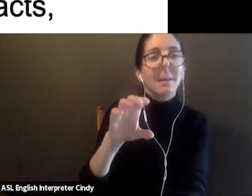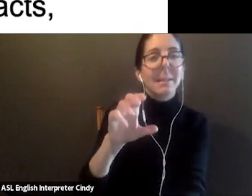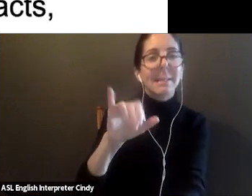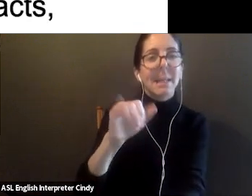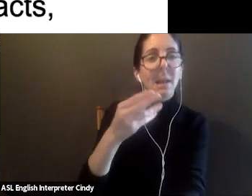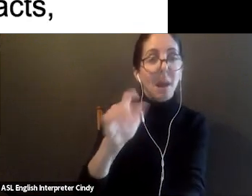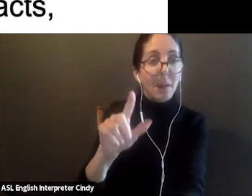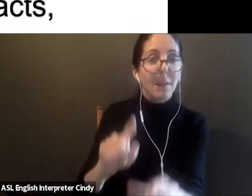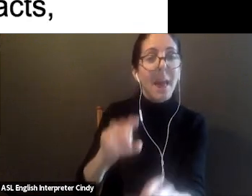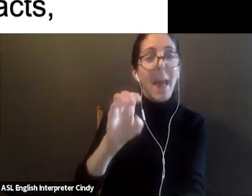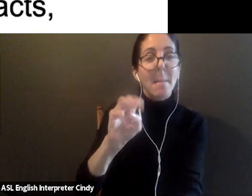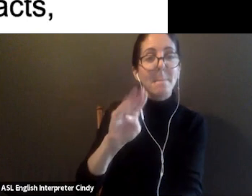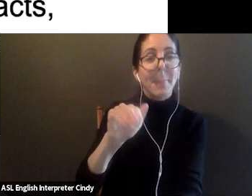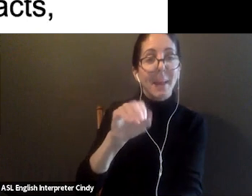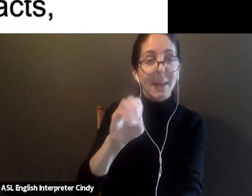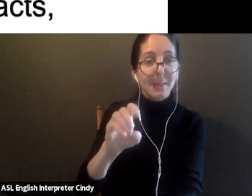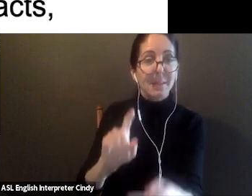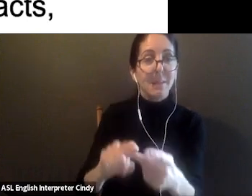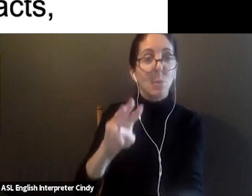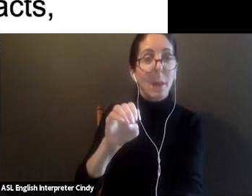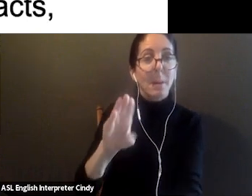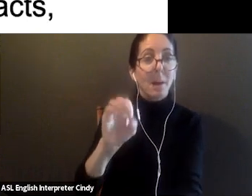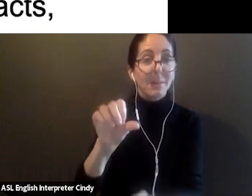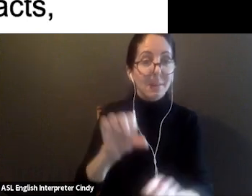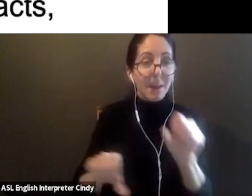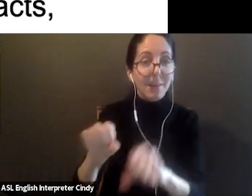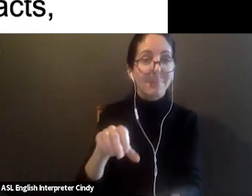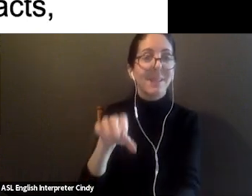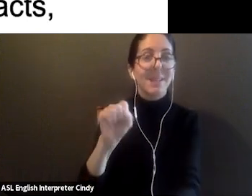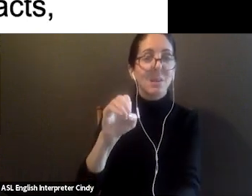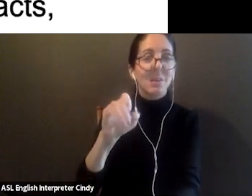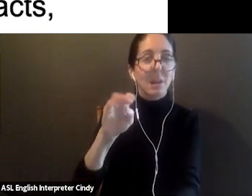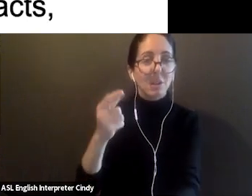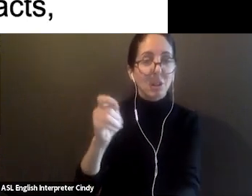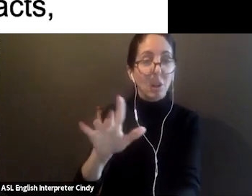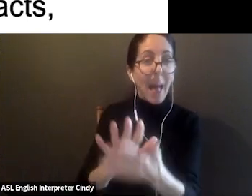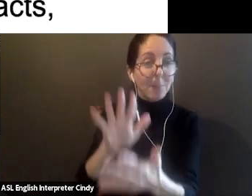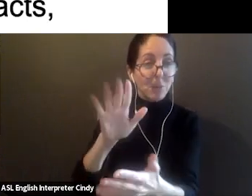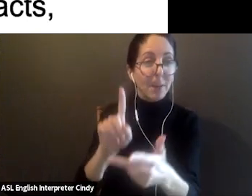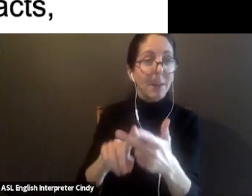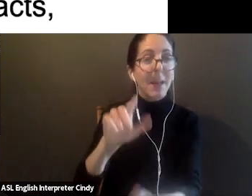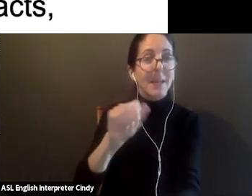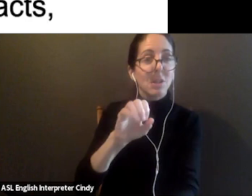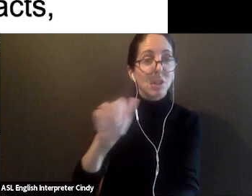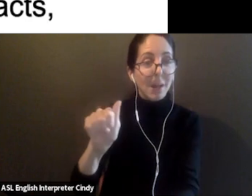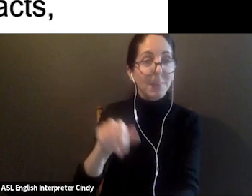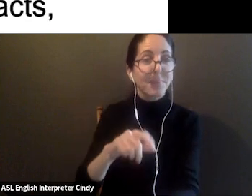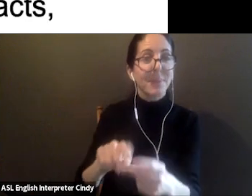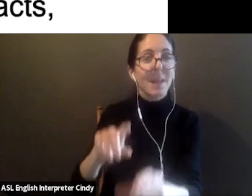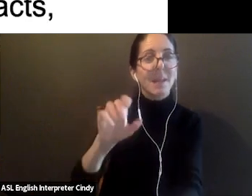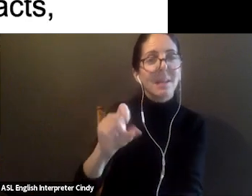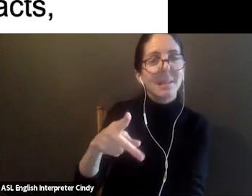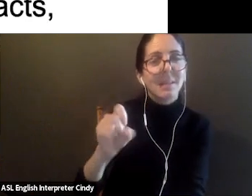Web of Science, Sociological Abstracts, Asia, Psych Info, Business Source